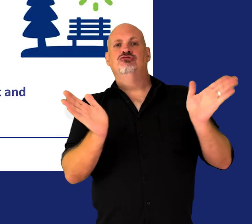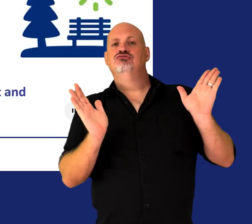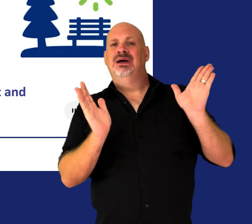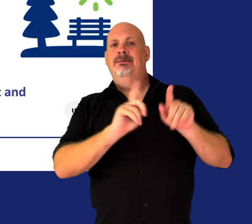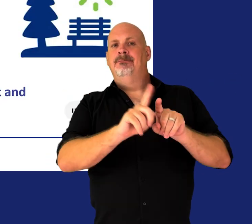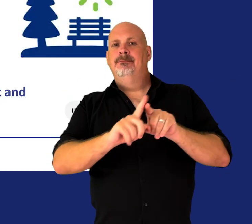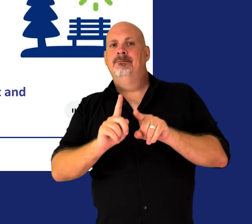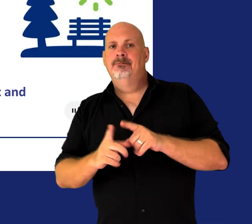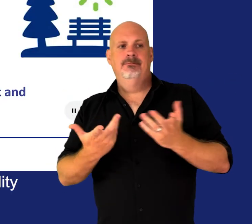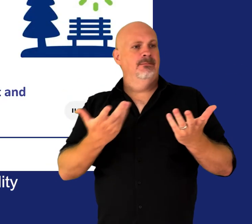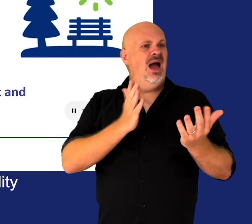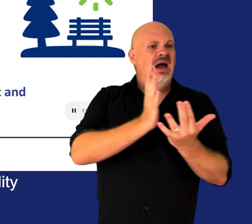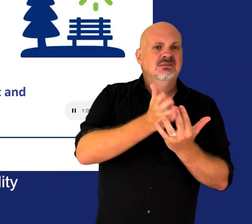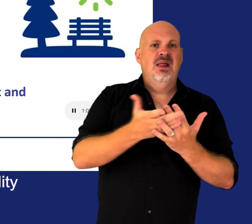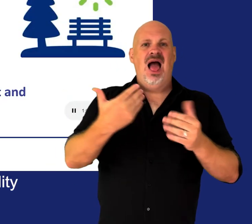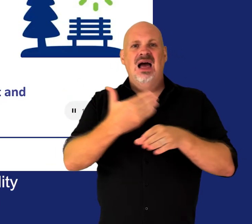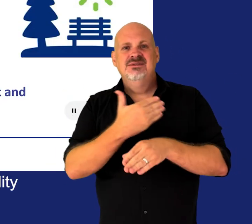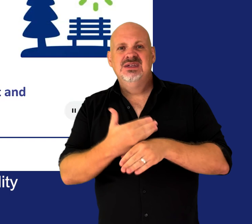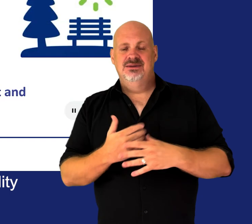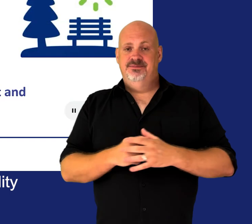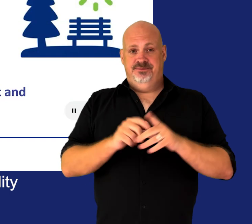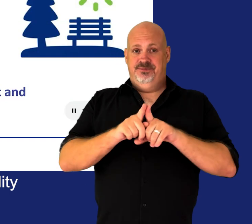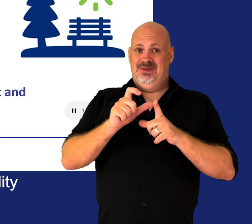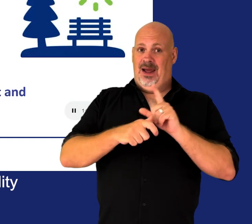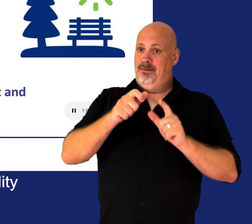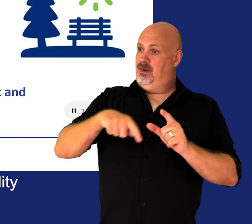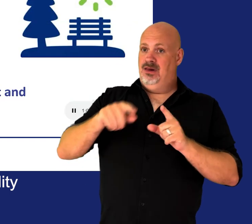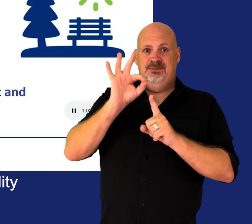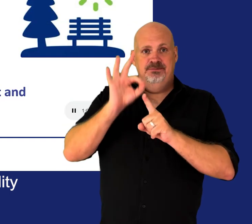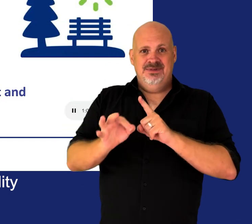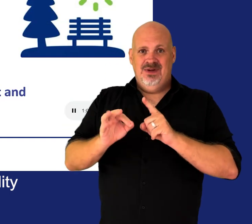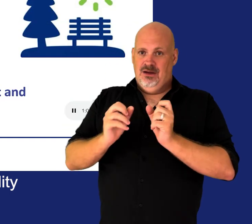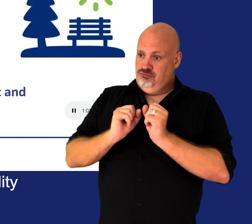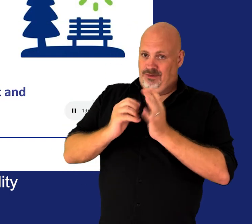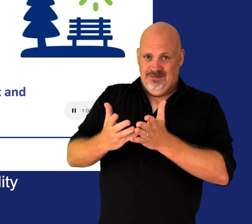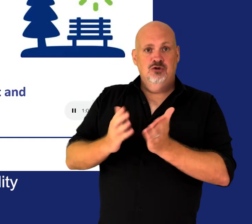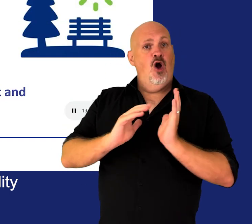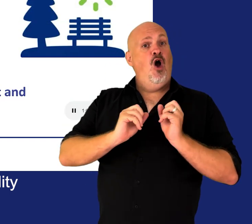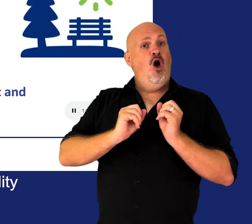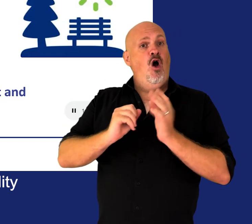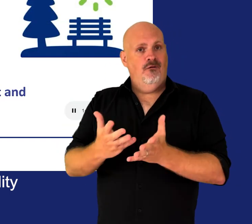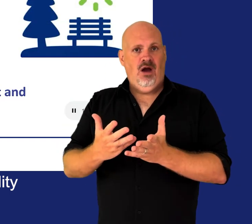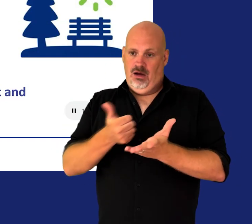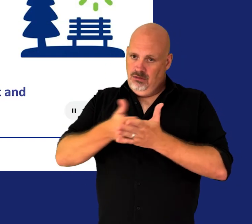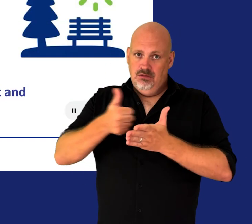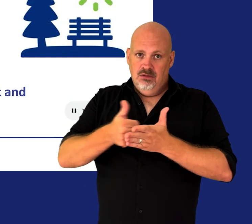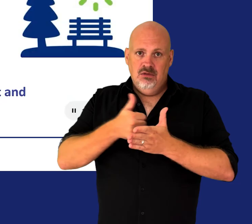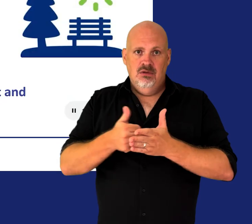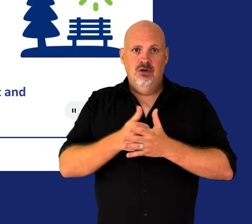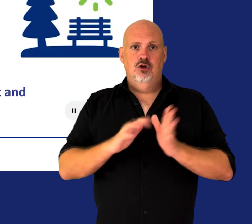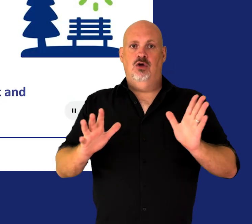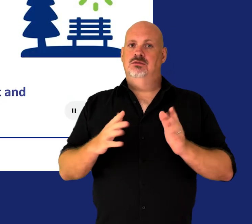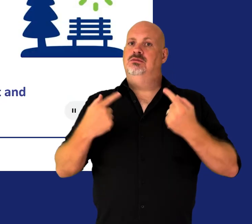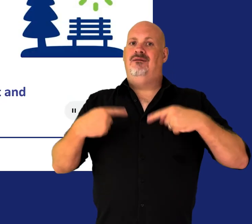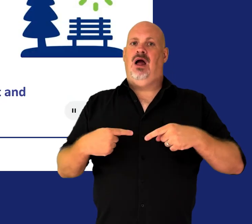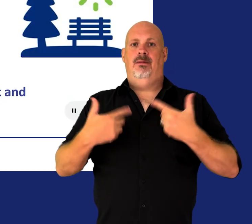to mainstream accessible activities and also disability-specific provision that are offered consistently